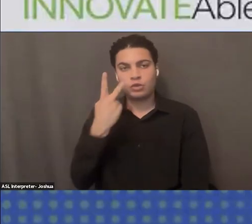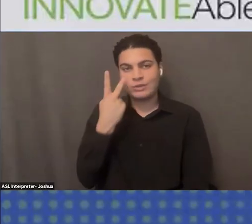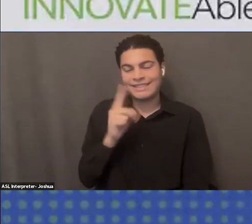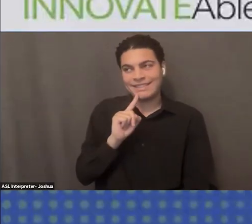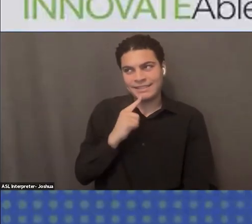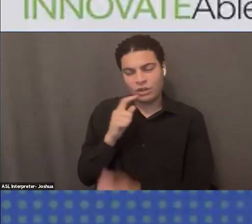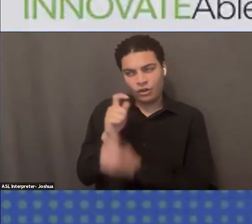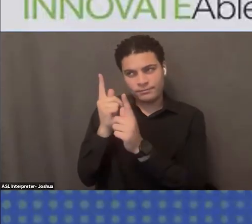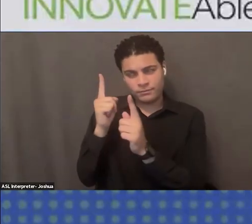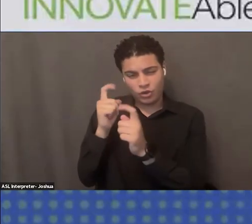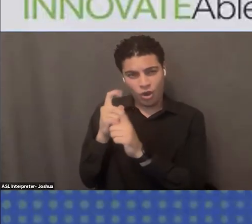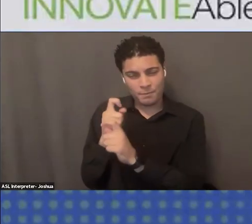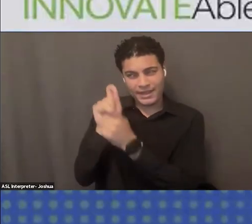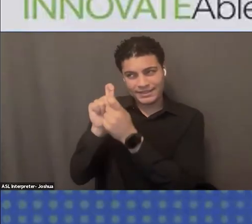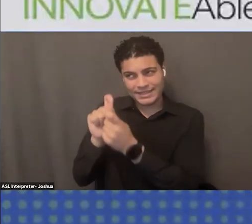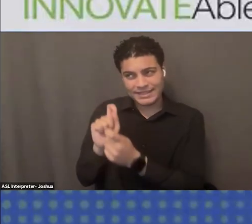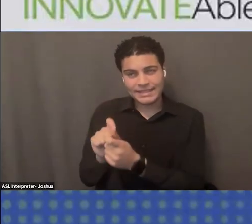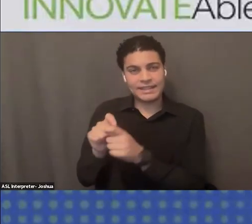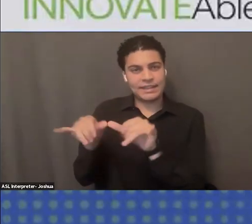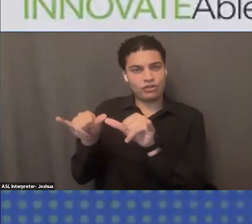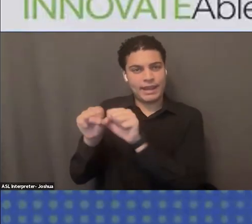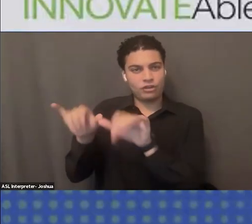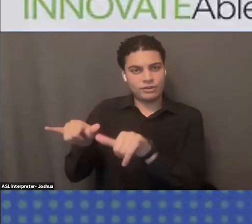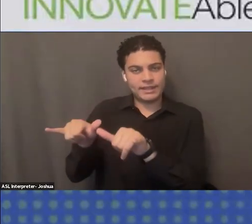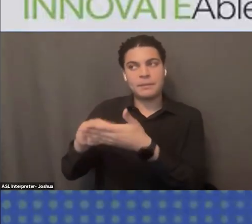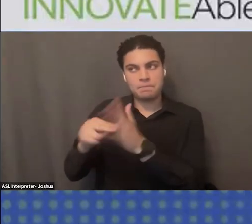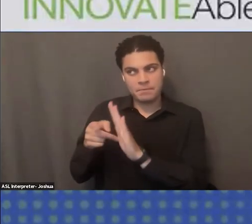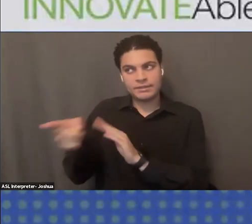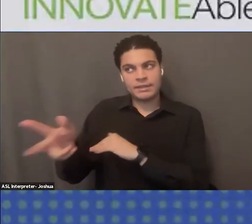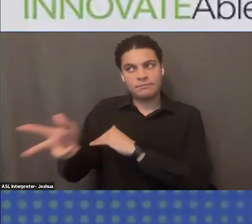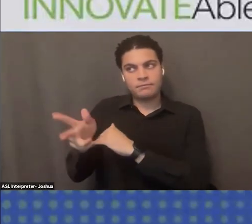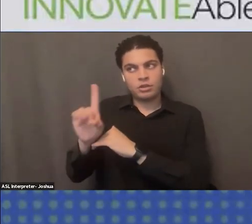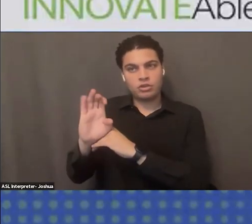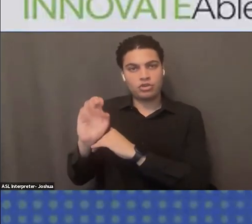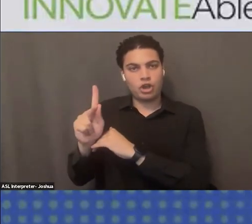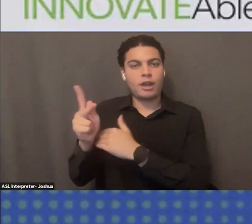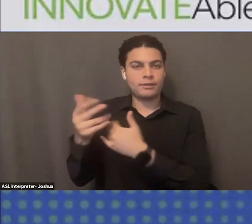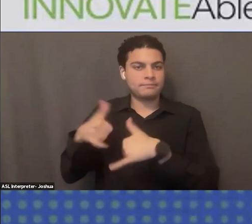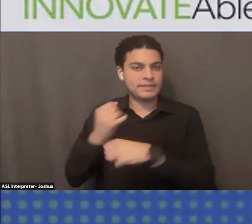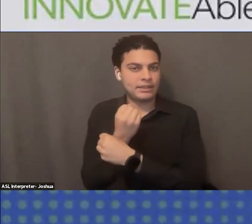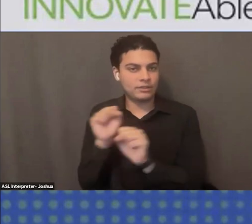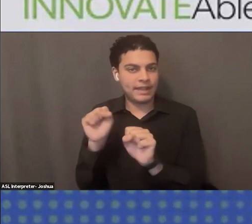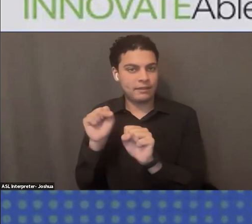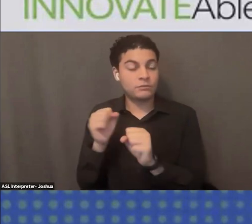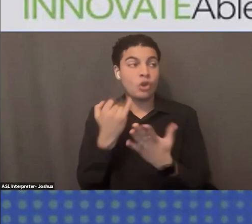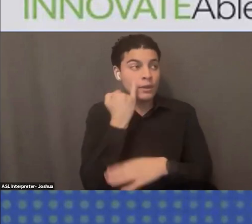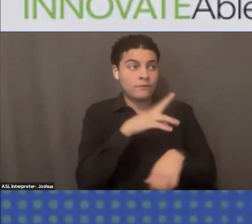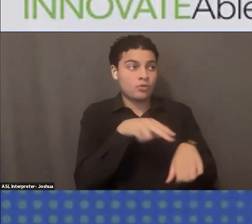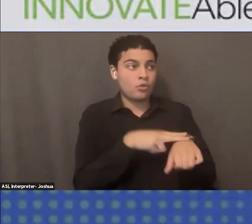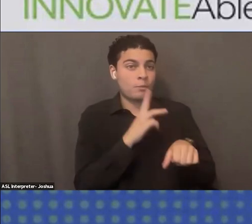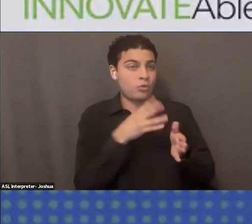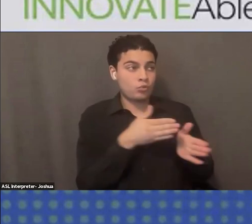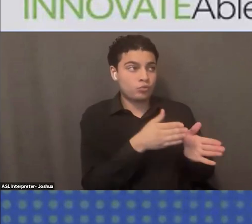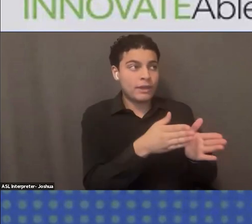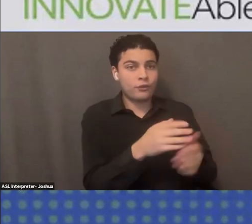if it's a standard launch on a river or a lake, pretty easy turnaround. But if it's a complex